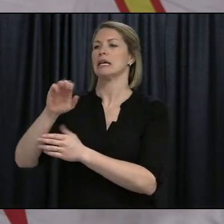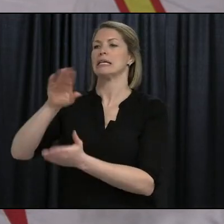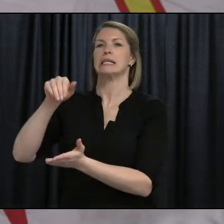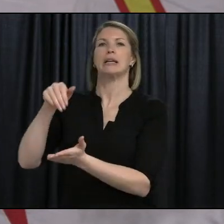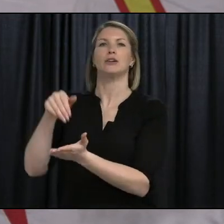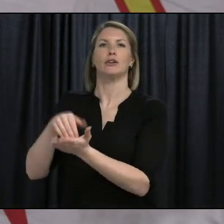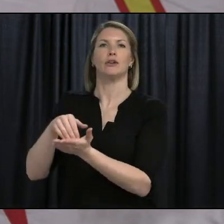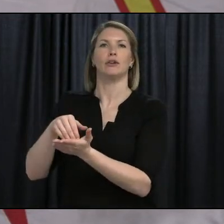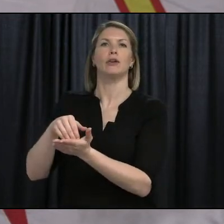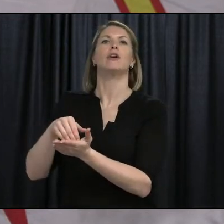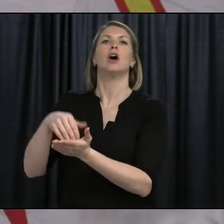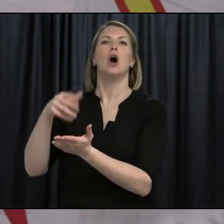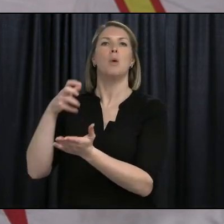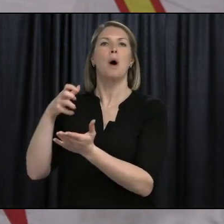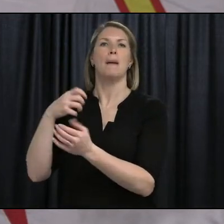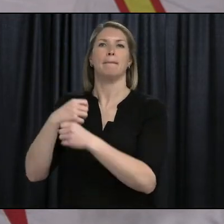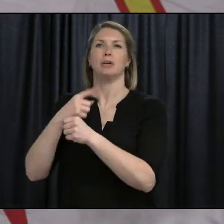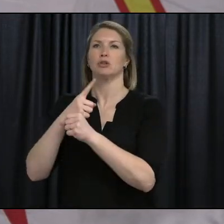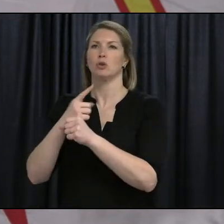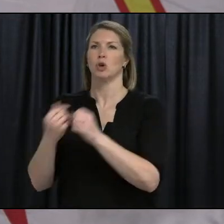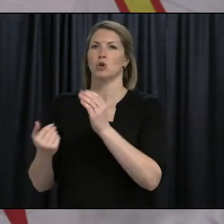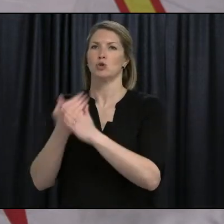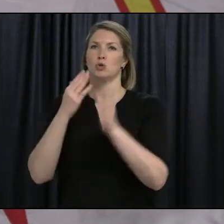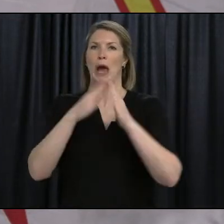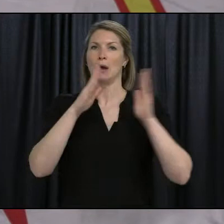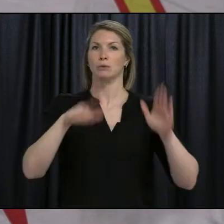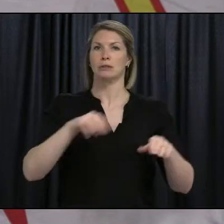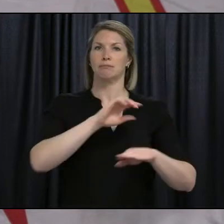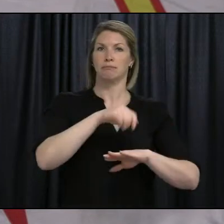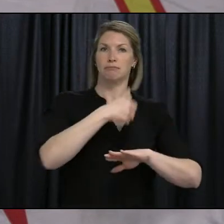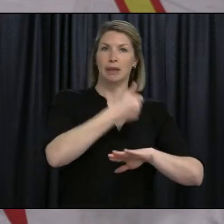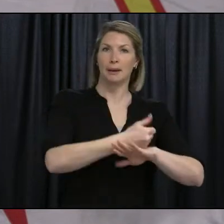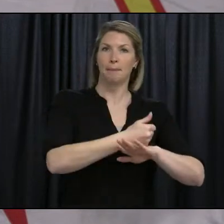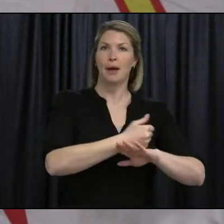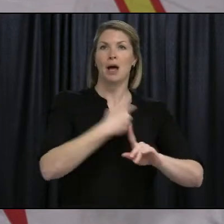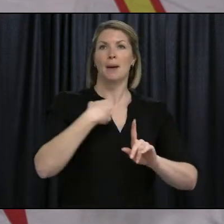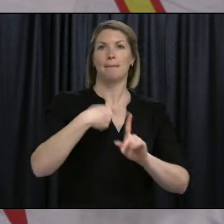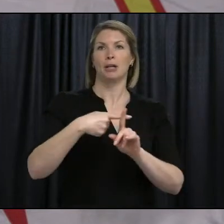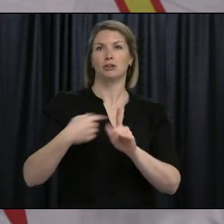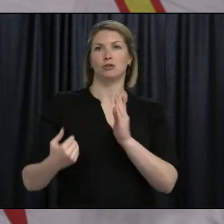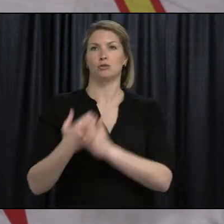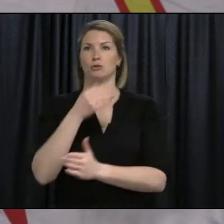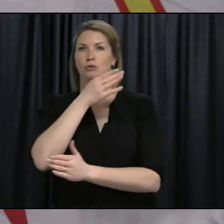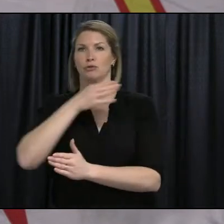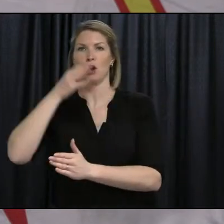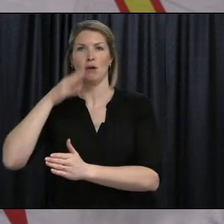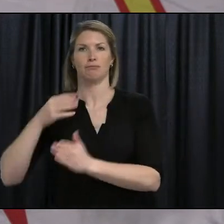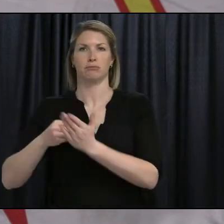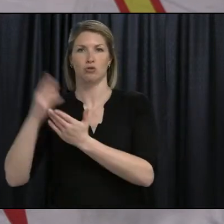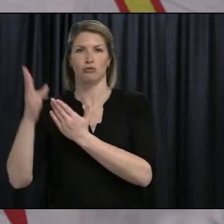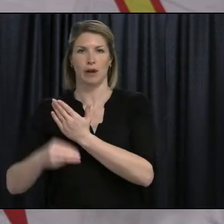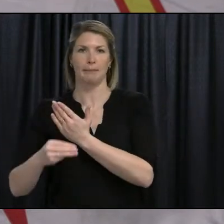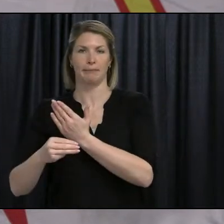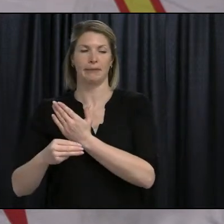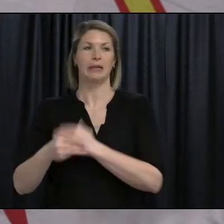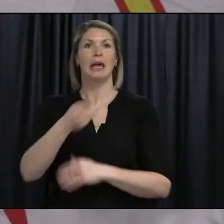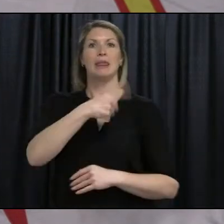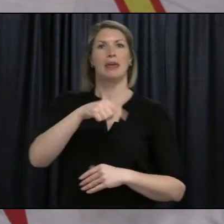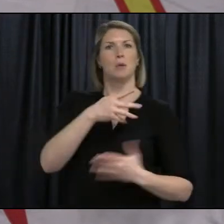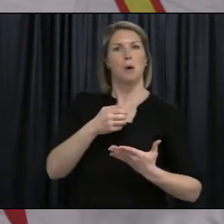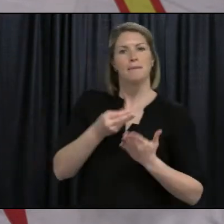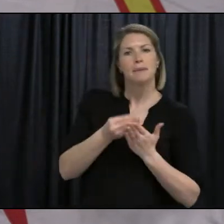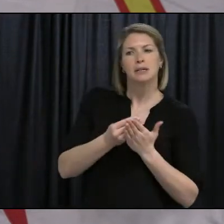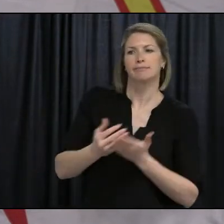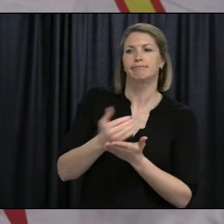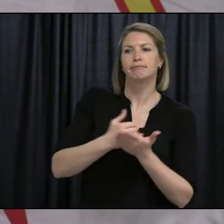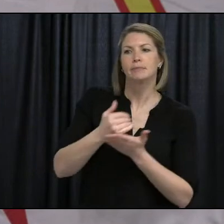home. Defeat Depression is a national fundraising campaign that allows individuals or organizations to raise funds in support of their local mental health